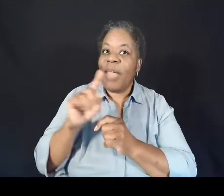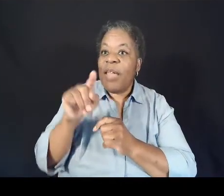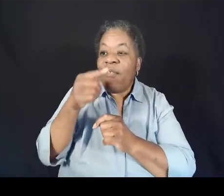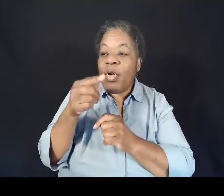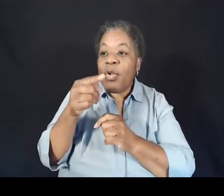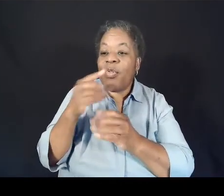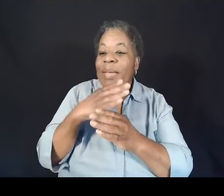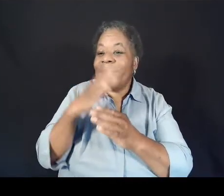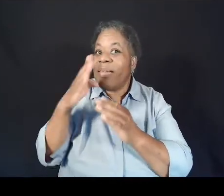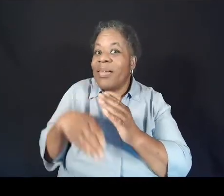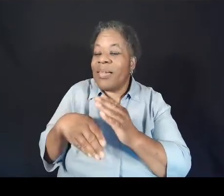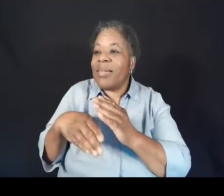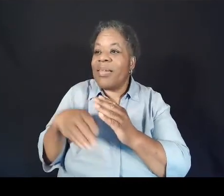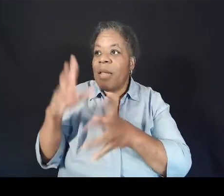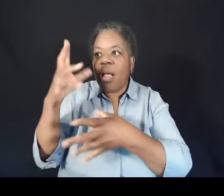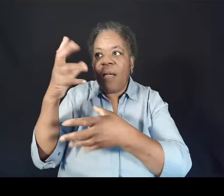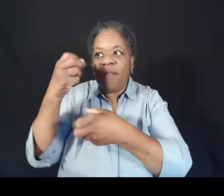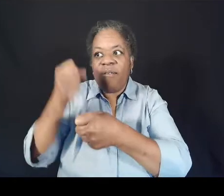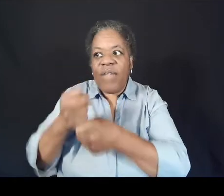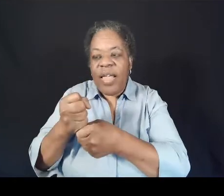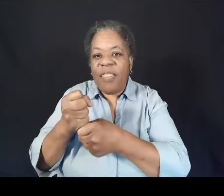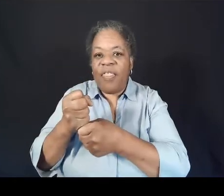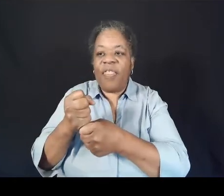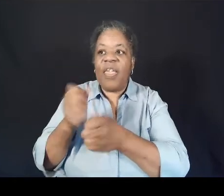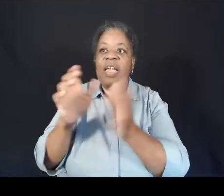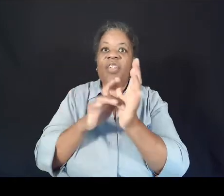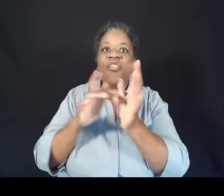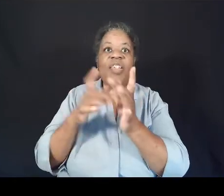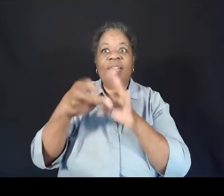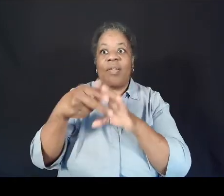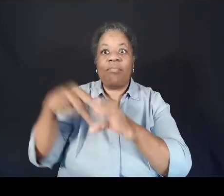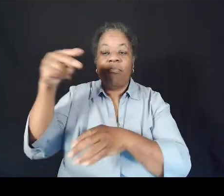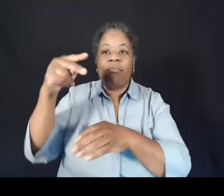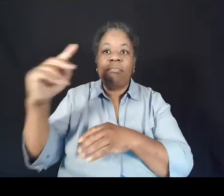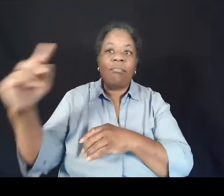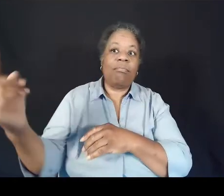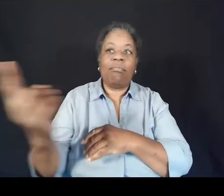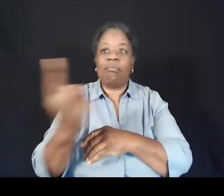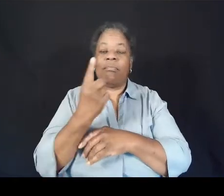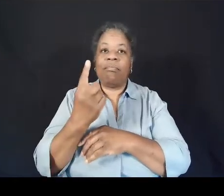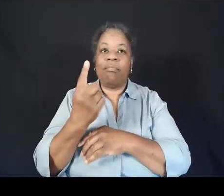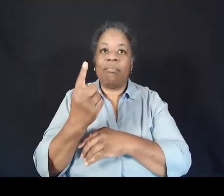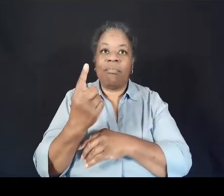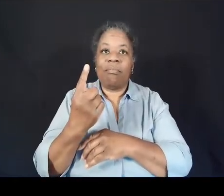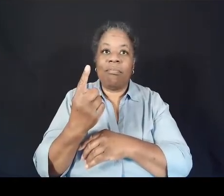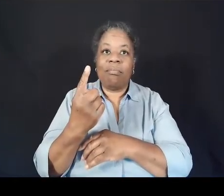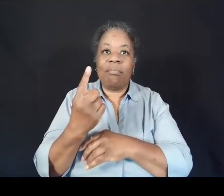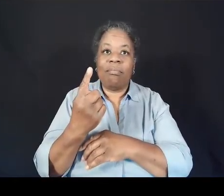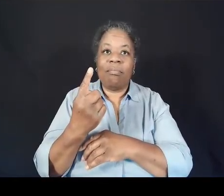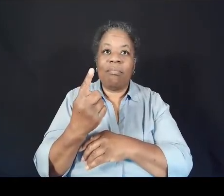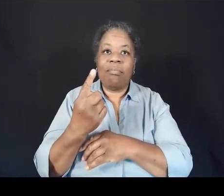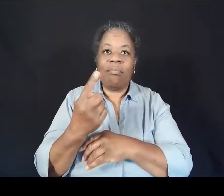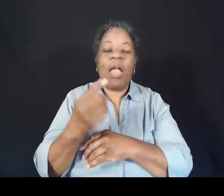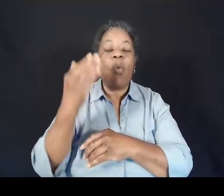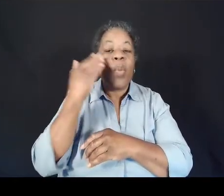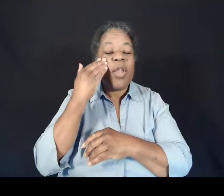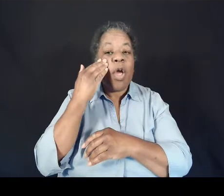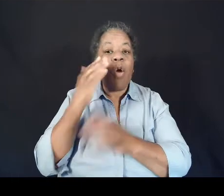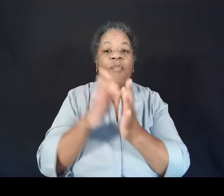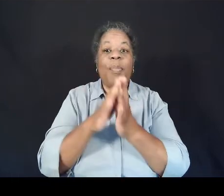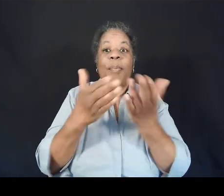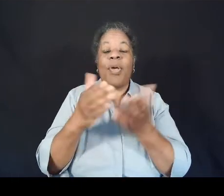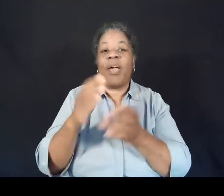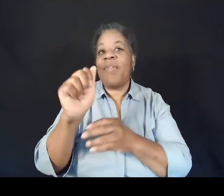faith after the resurrection, when Jesus appeared to him personally. Now we know from the book of Acts that this